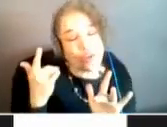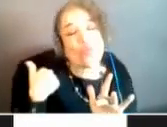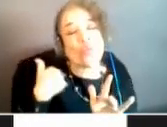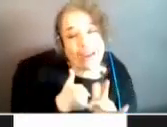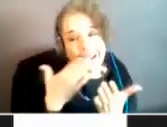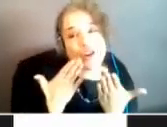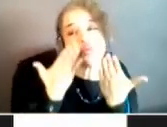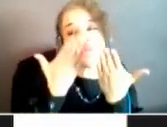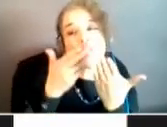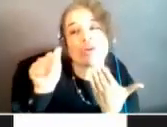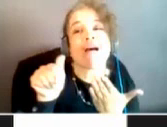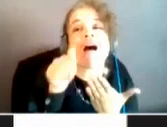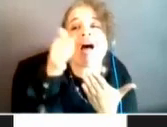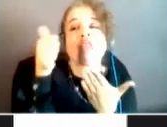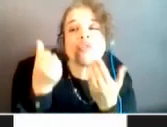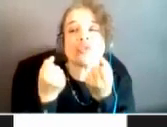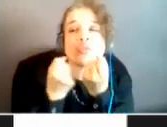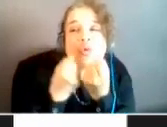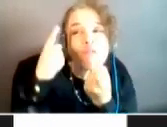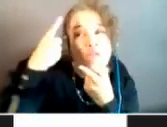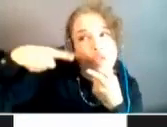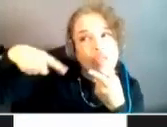provide some other support for them.